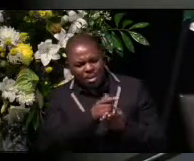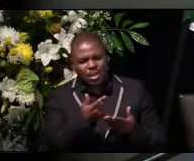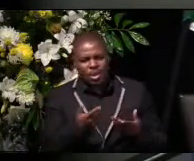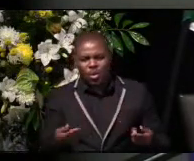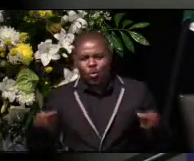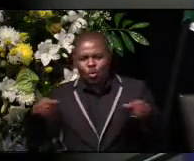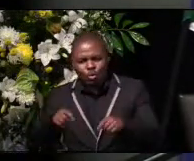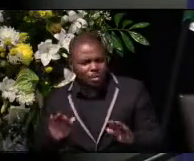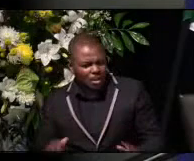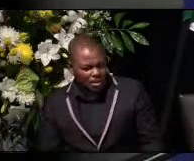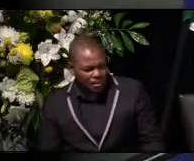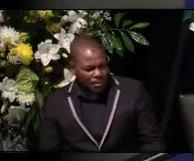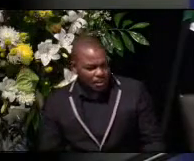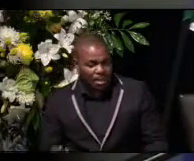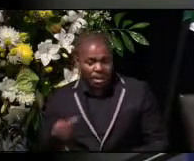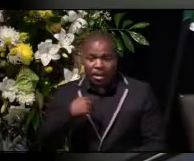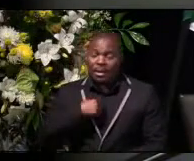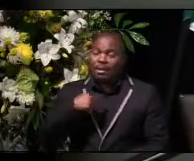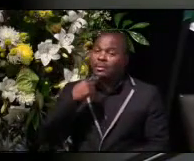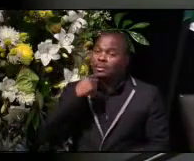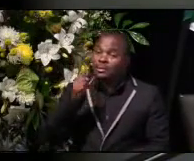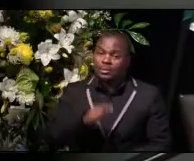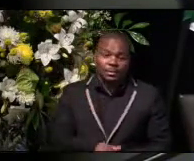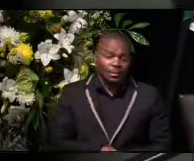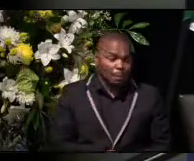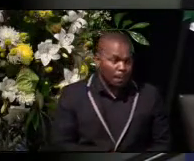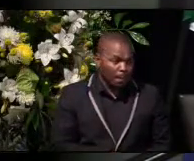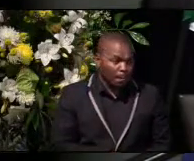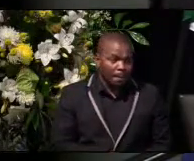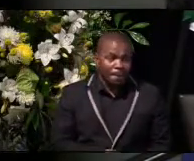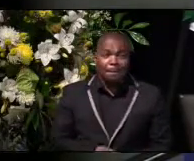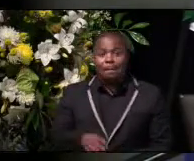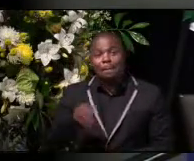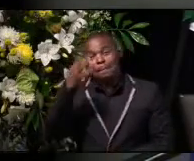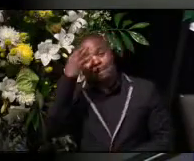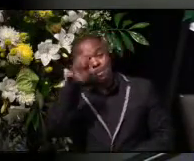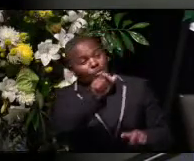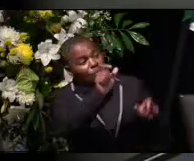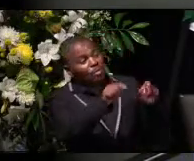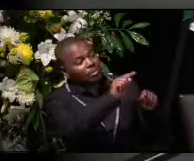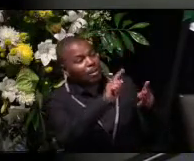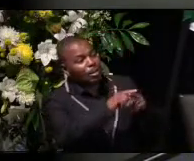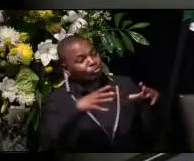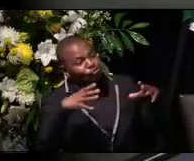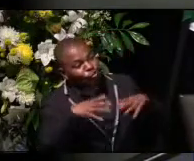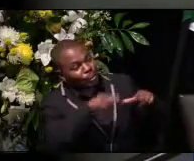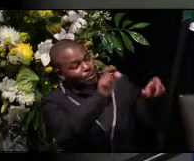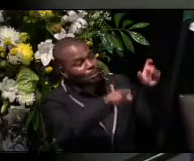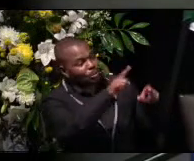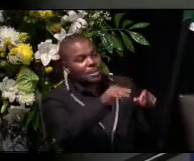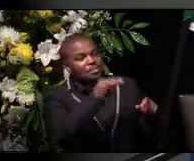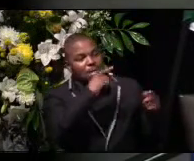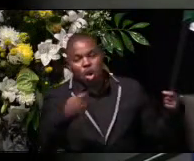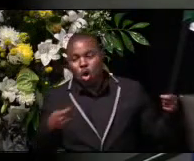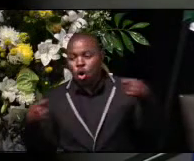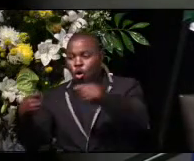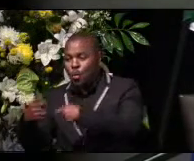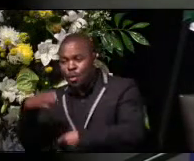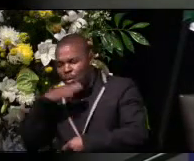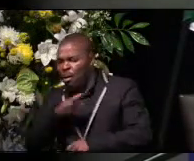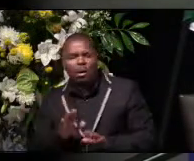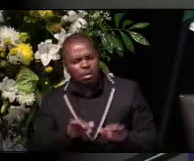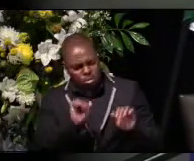you know I'm not saying I'm not saying professors and other people rich people are not contribute they are you